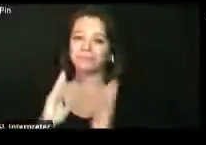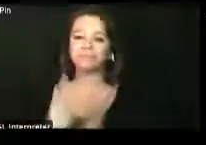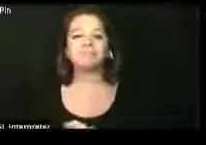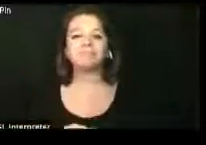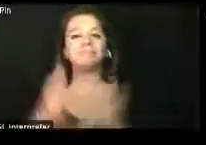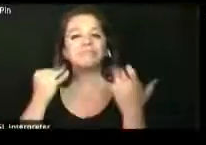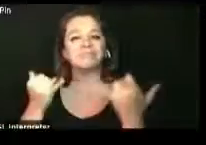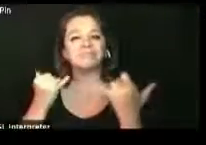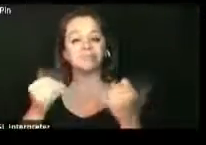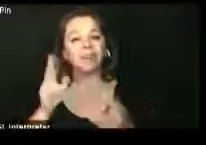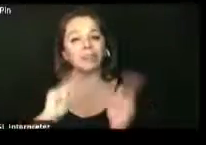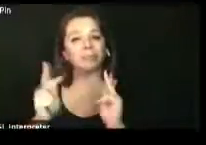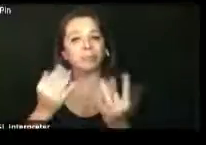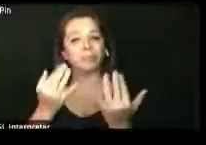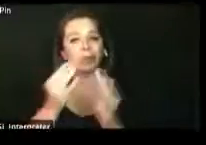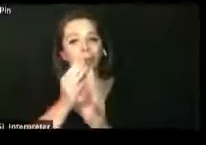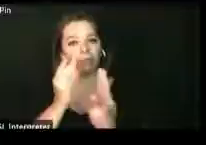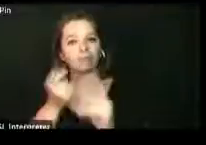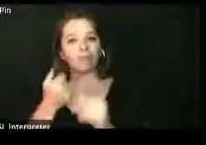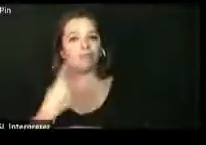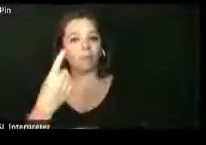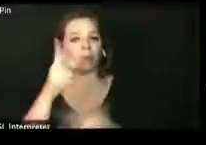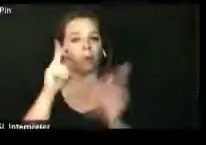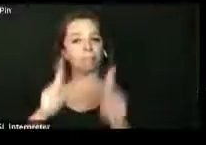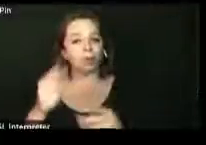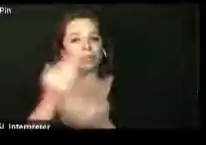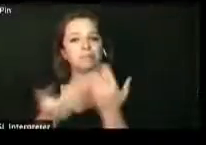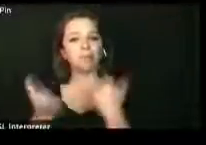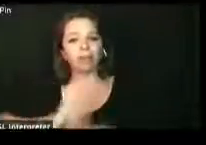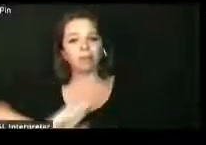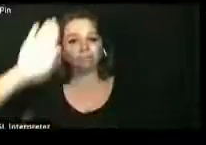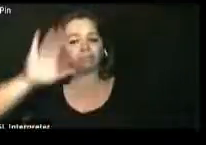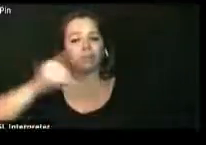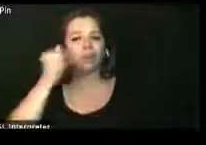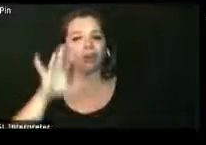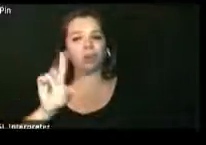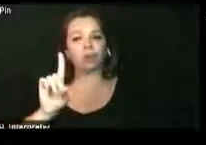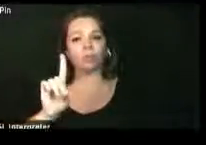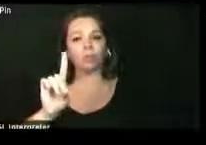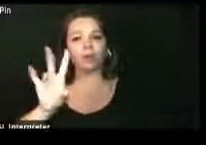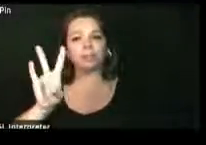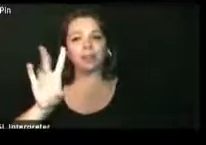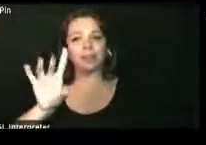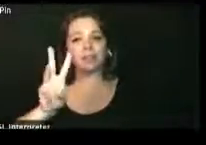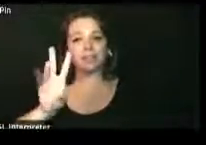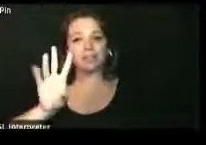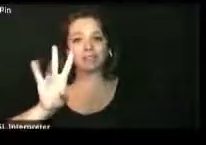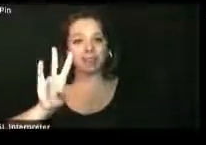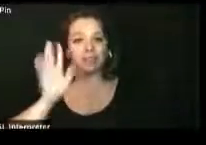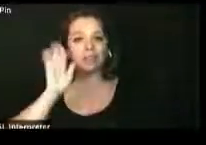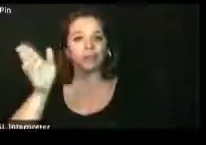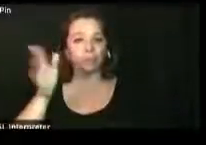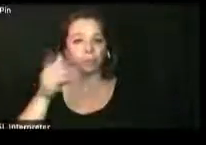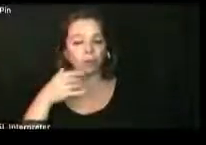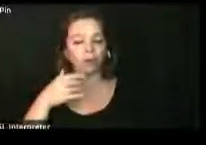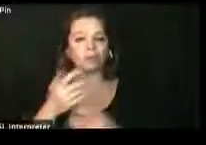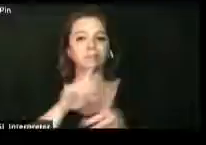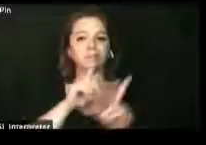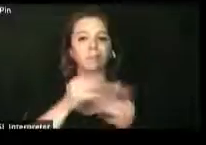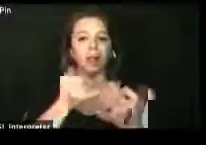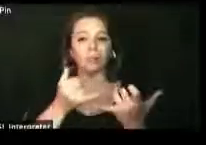in the queue. I do have one hand up, caller 1767. You will be right now. And those still in the queue that do